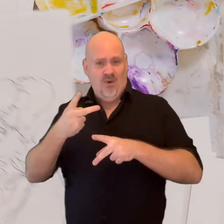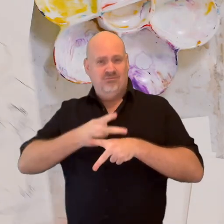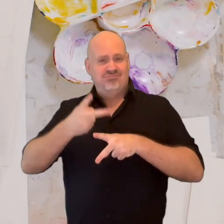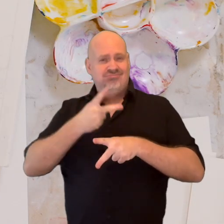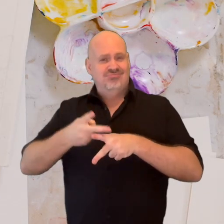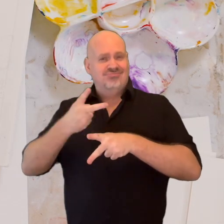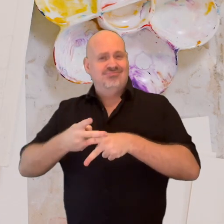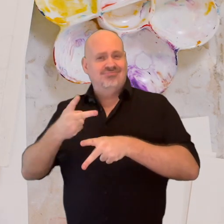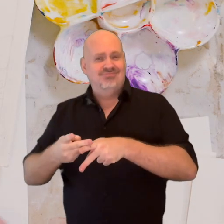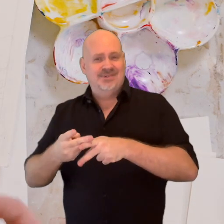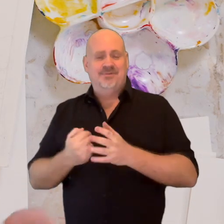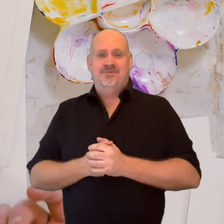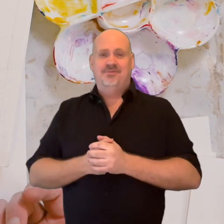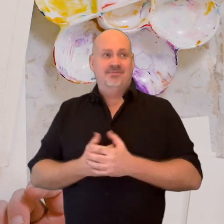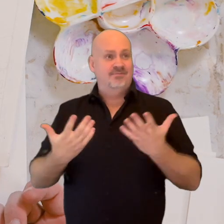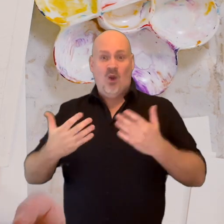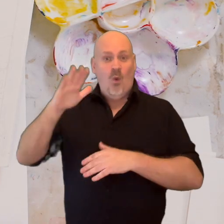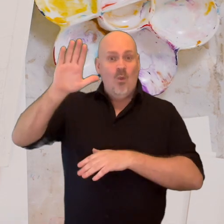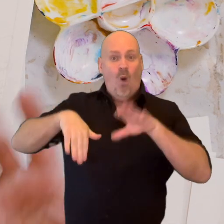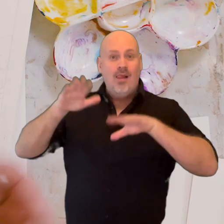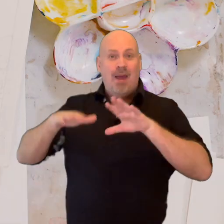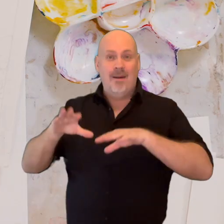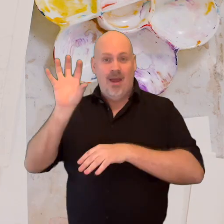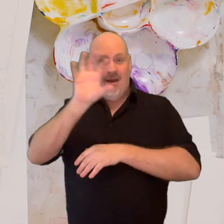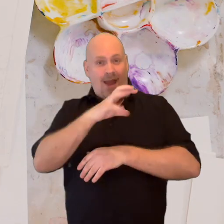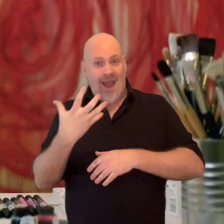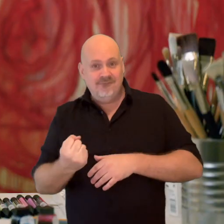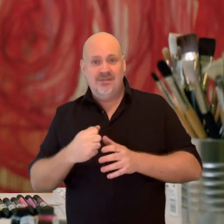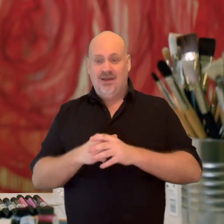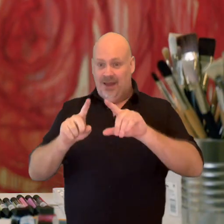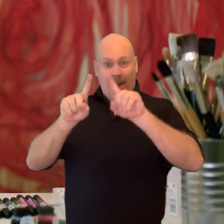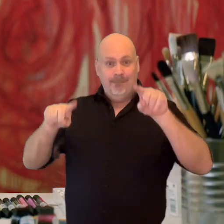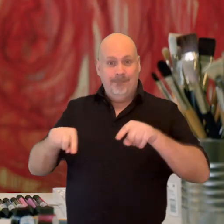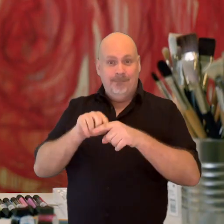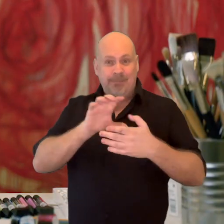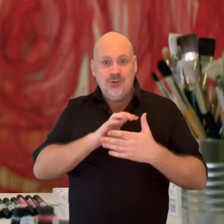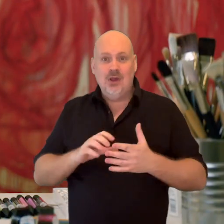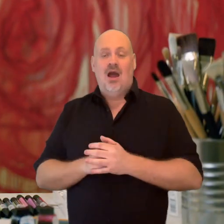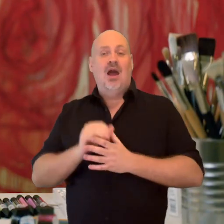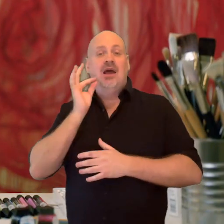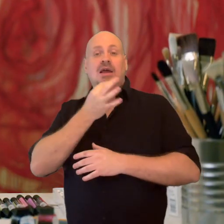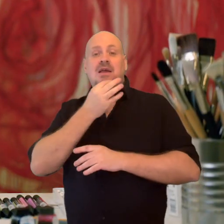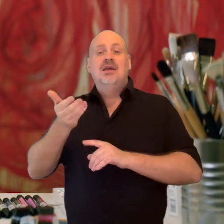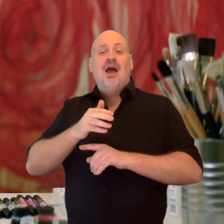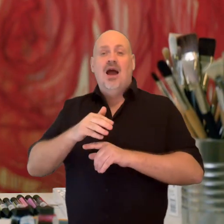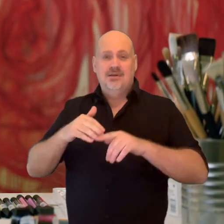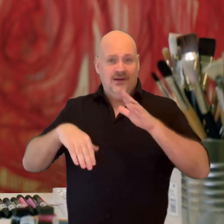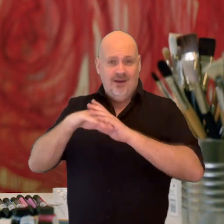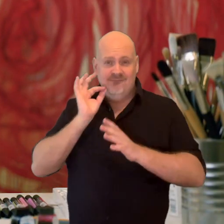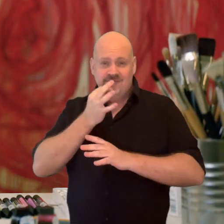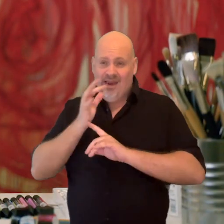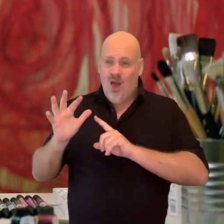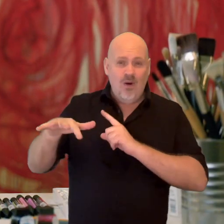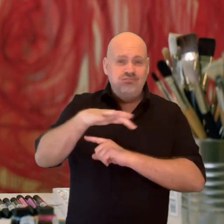again. We have them on wallpaper, we have them on pictures around us, and we fill our gardens with them and vases in